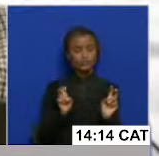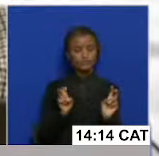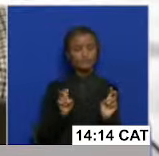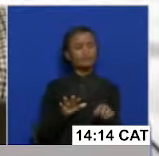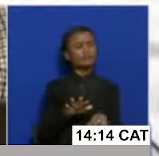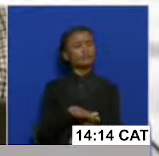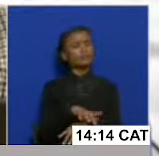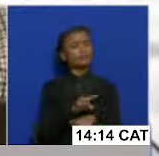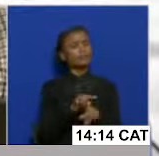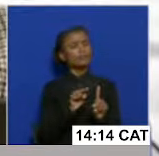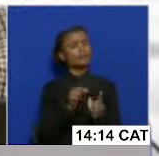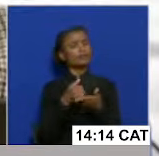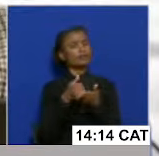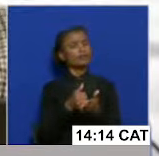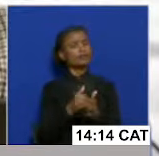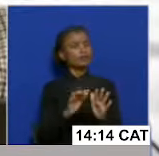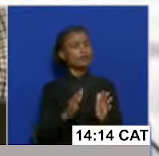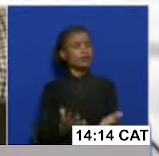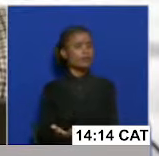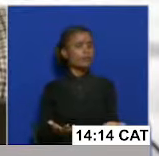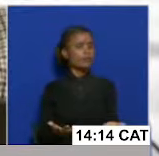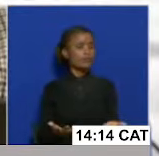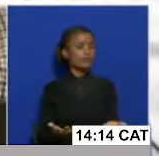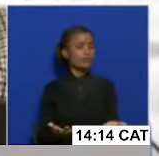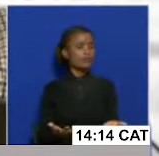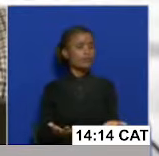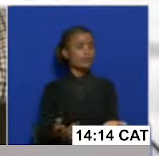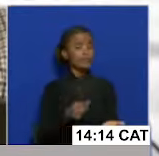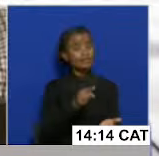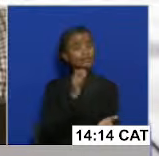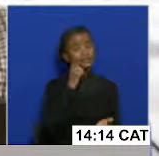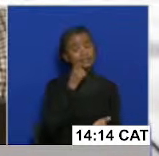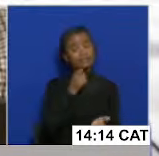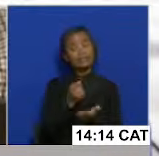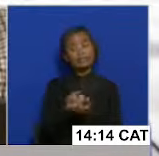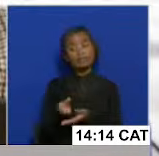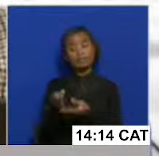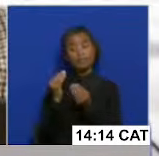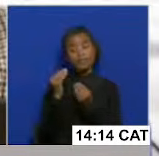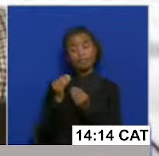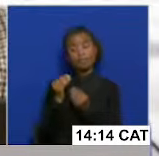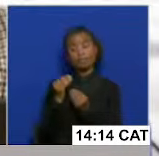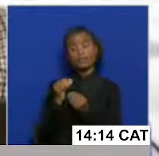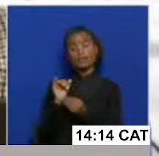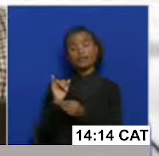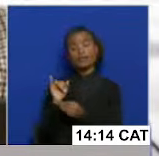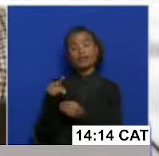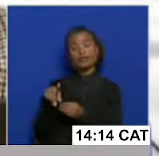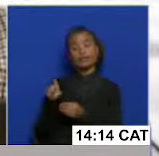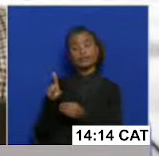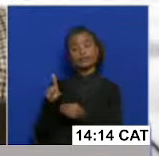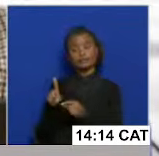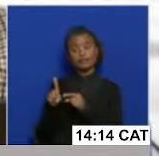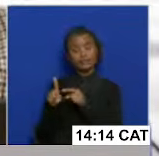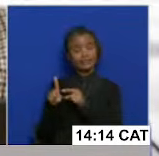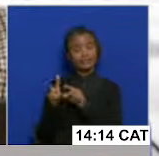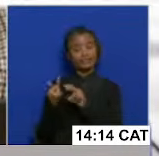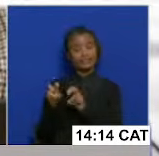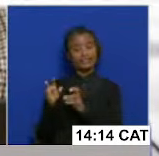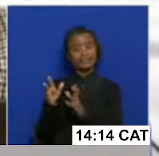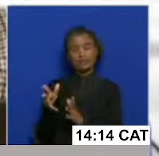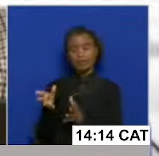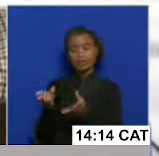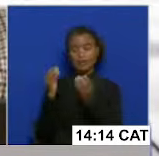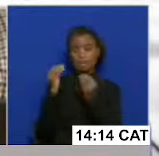come from this if you can get through to an IPID investigator, what did you understand that help to be? Making the case go away, or what kind